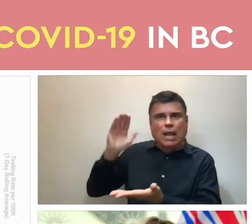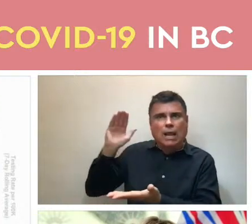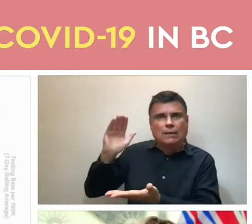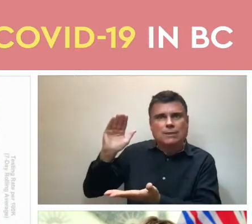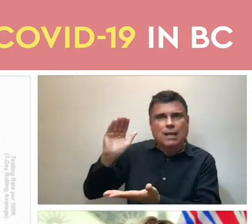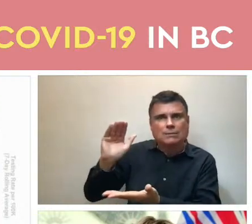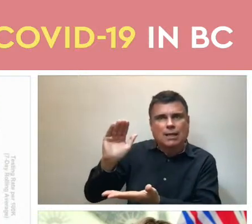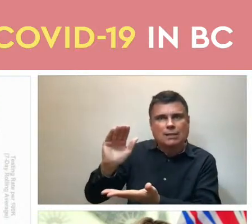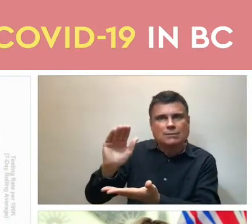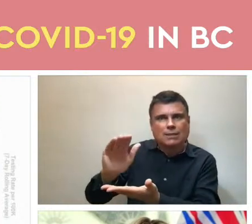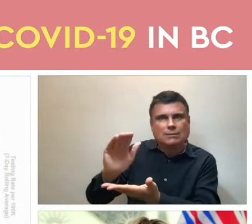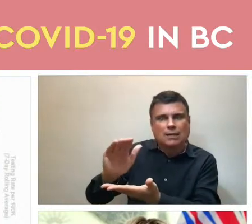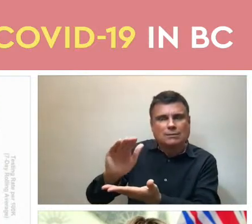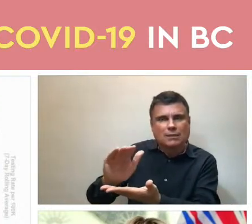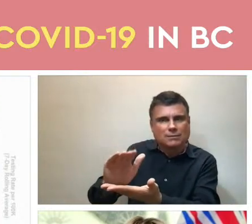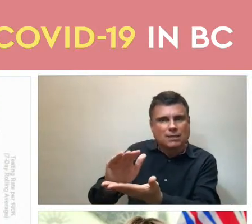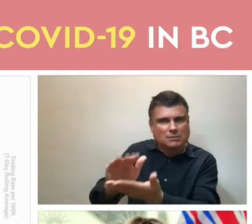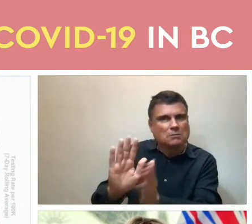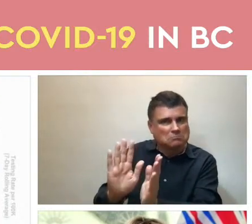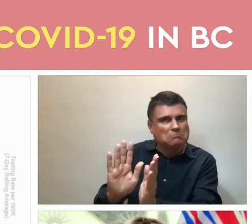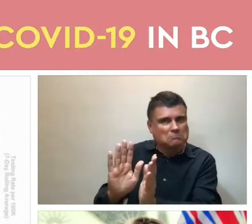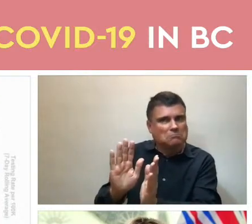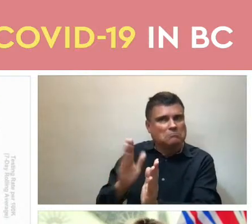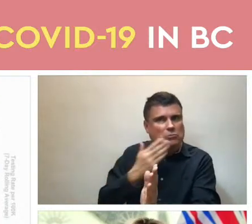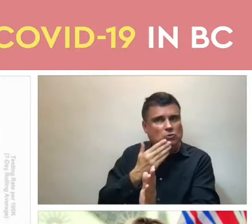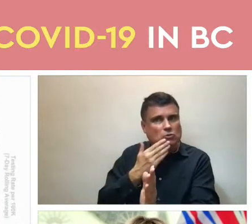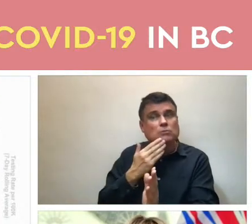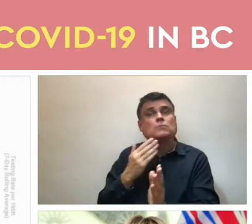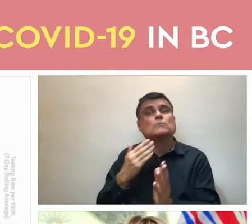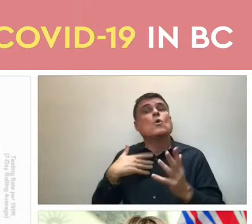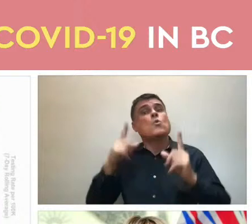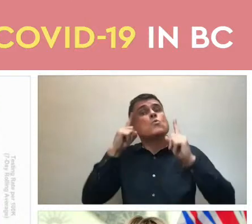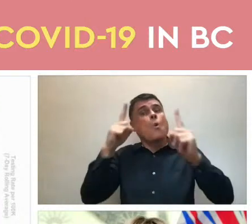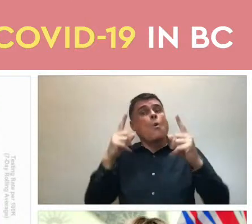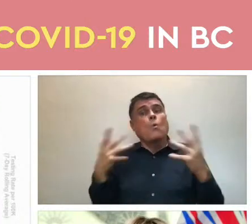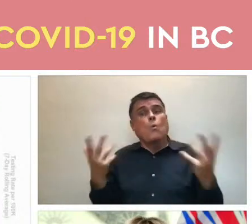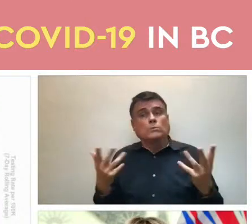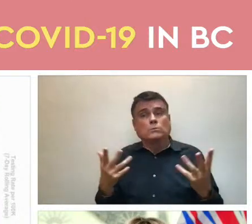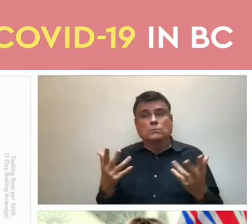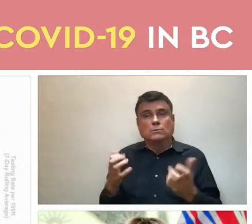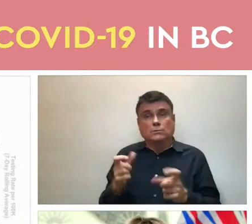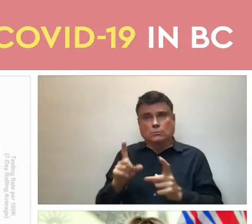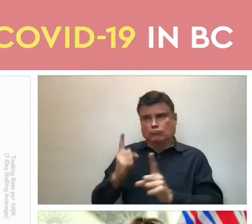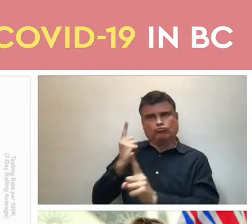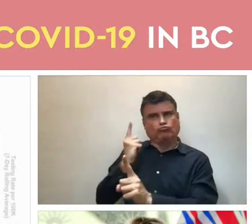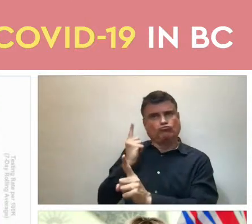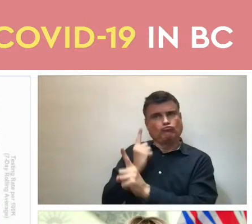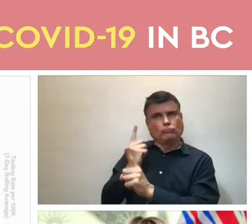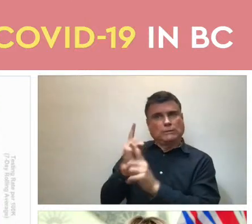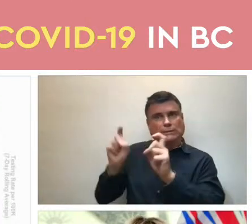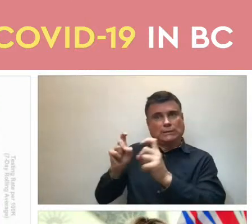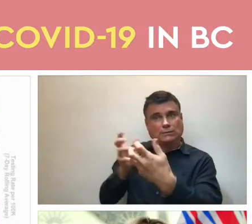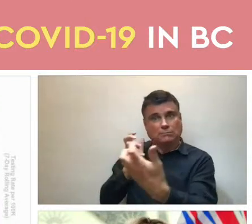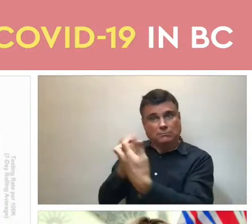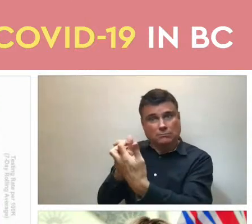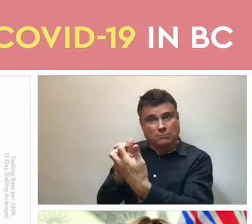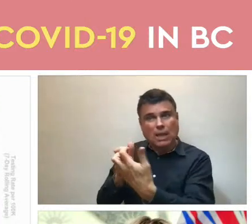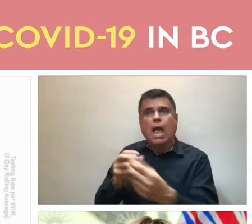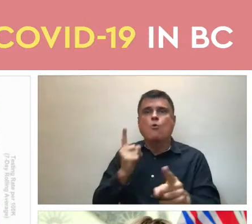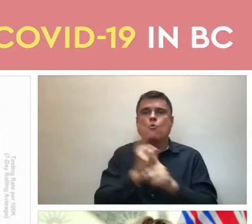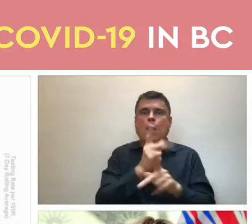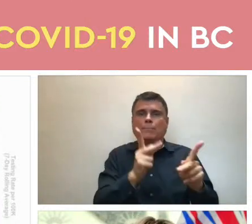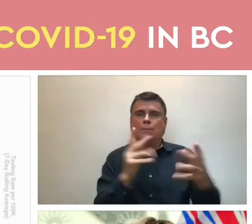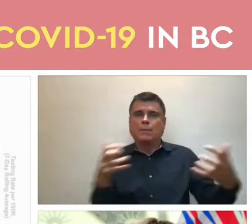for the right people. And that means making sure we get the gargle test for children who've been exposed, who have symptoms, who can get